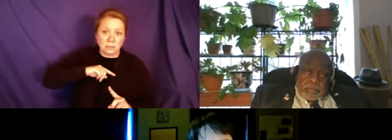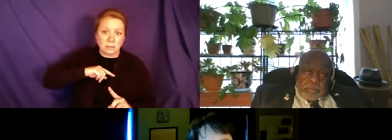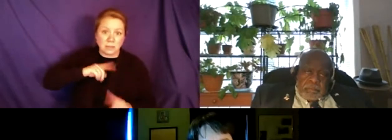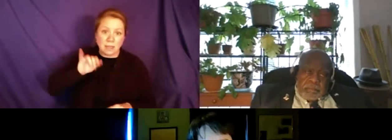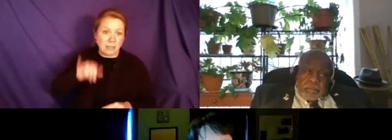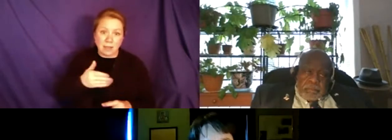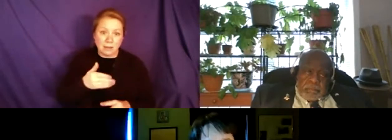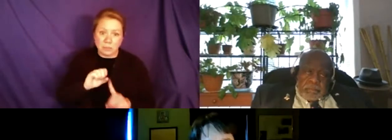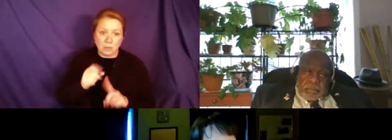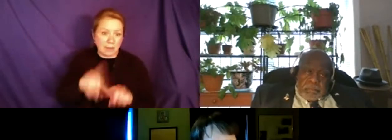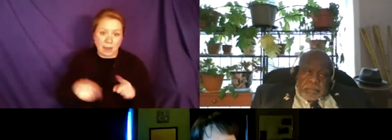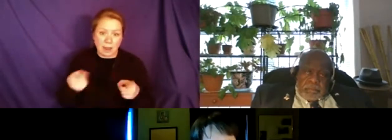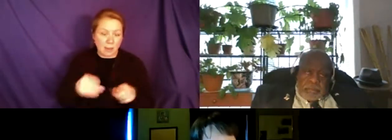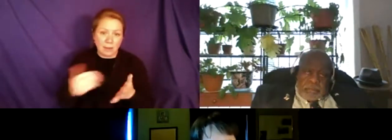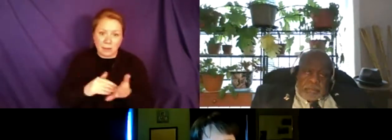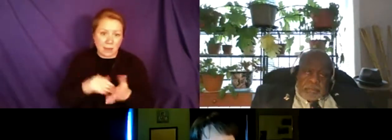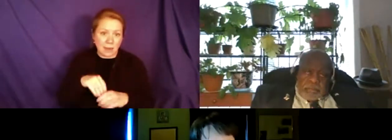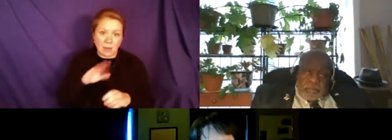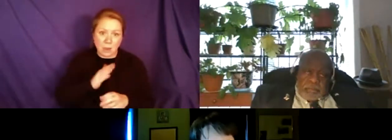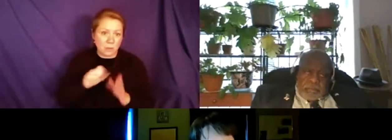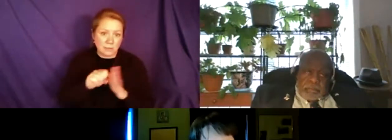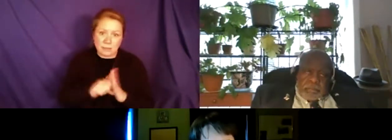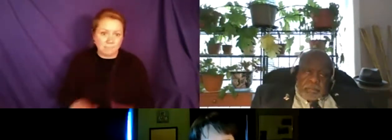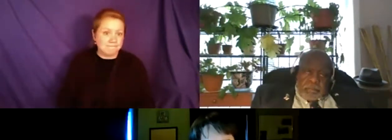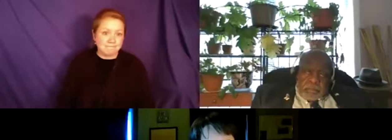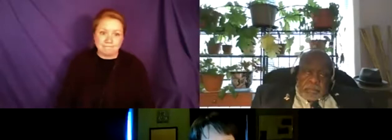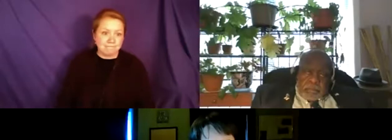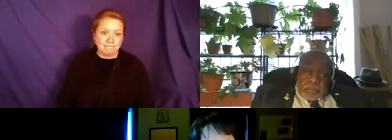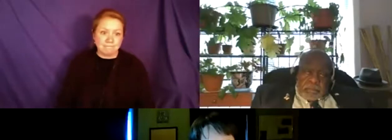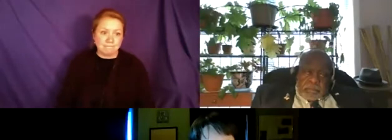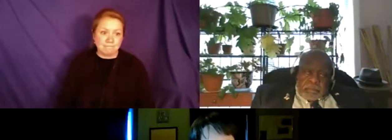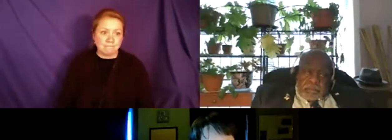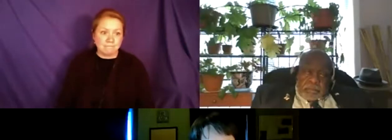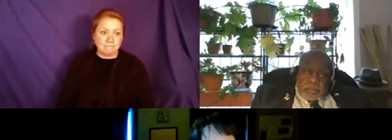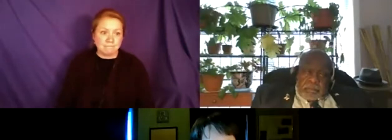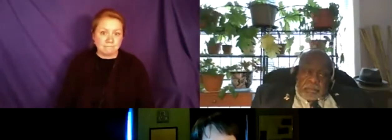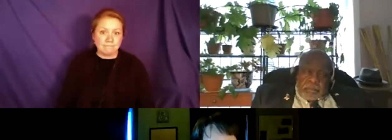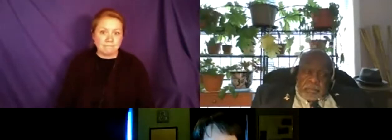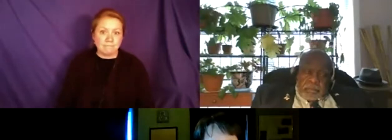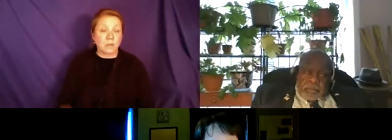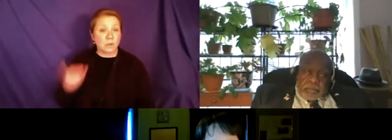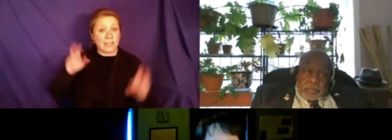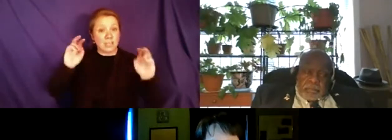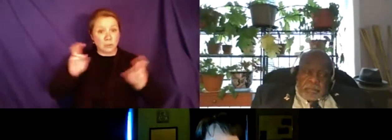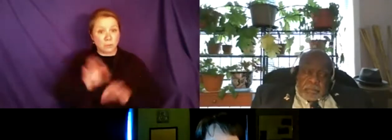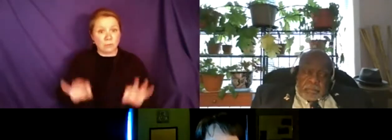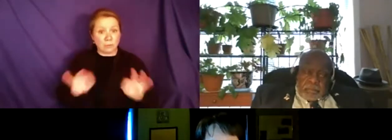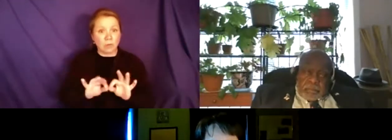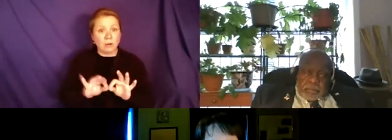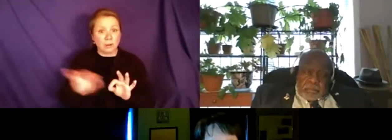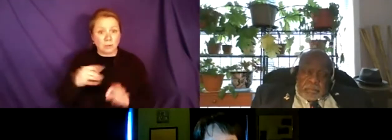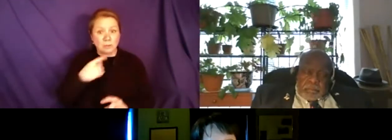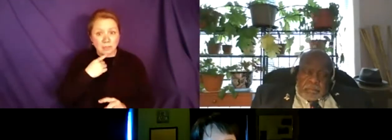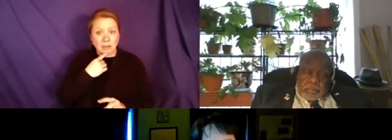again in our state. That, and so I think the issue is a very important one, as you say,